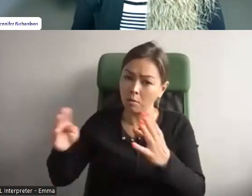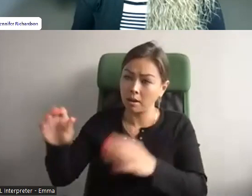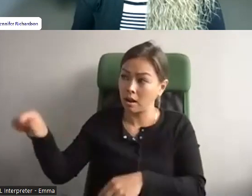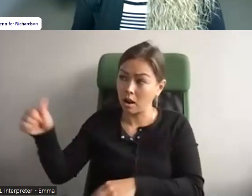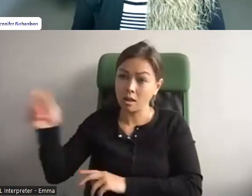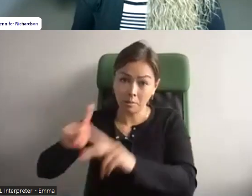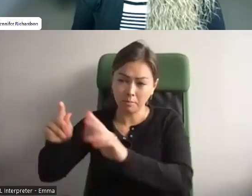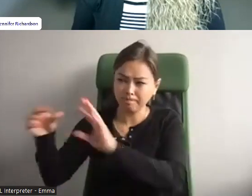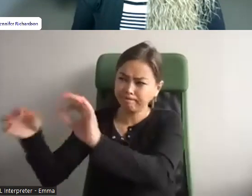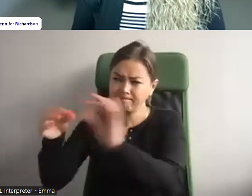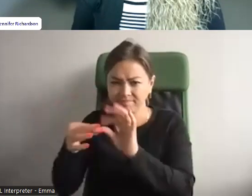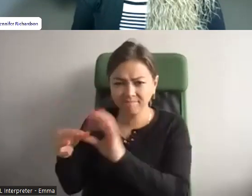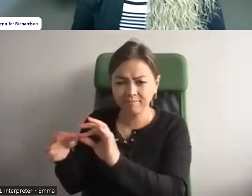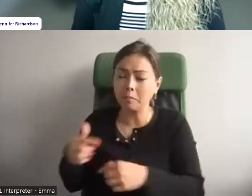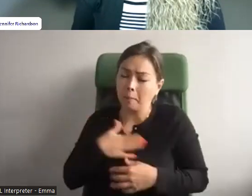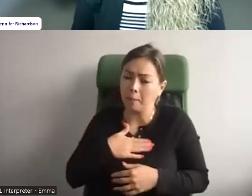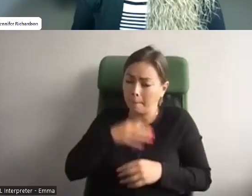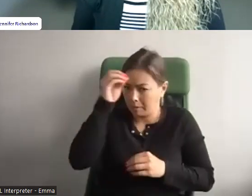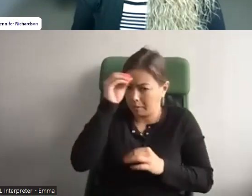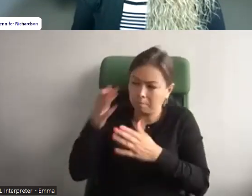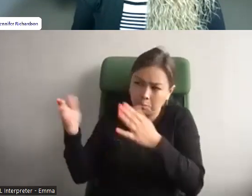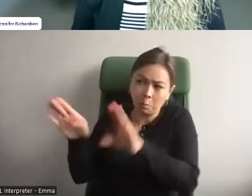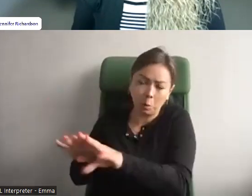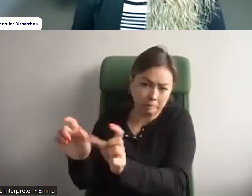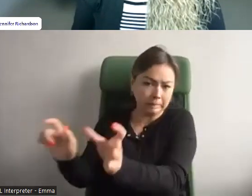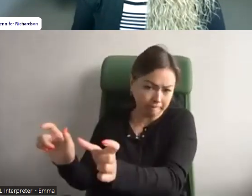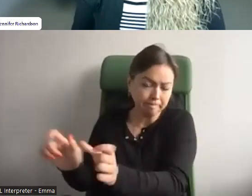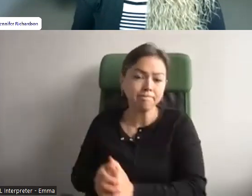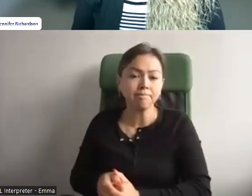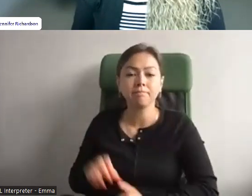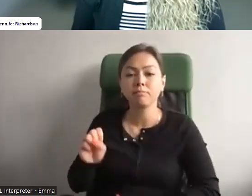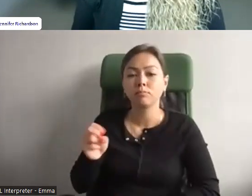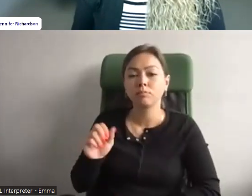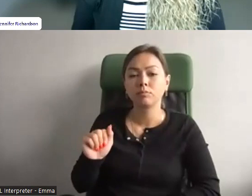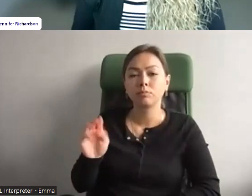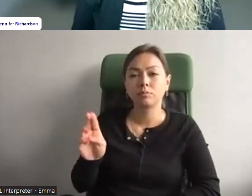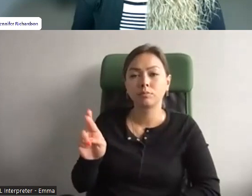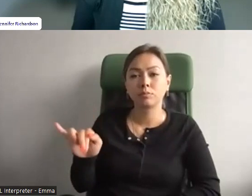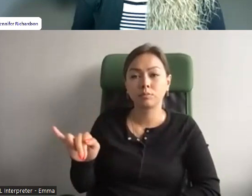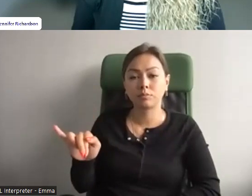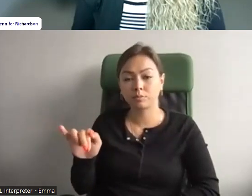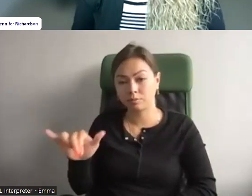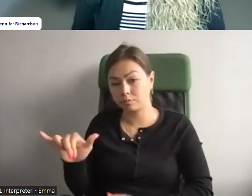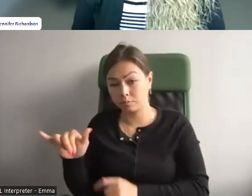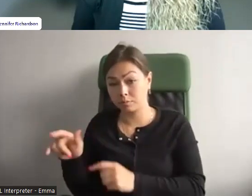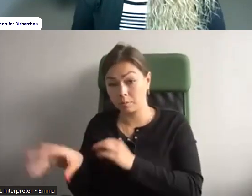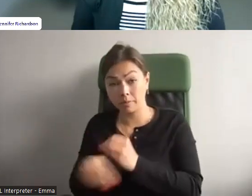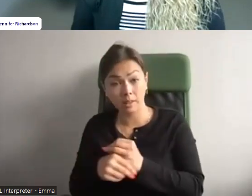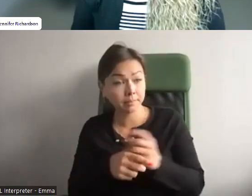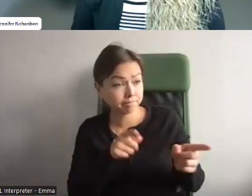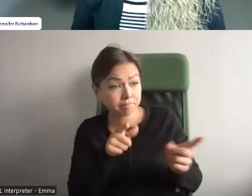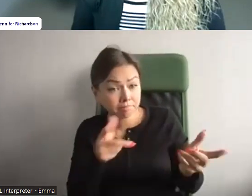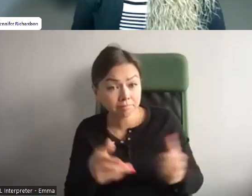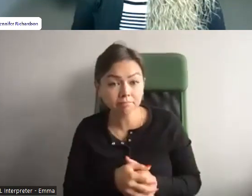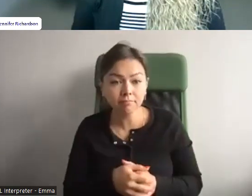perspective. Thank you. Thank you so much, Yasmin. Shari, Jennifer, you want to add anything? Yeah,